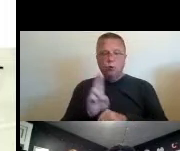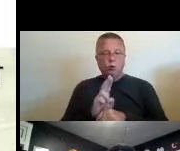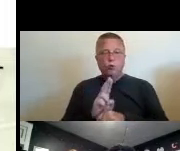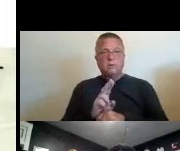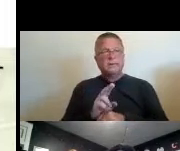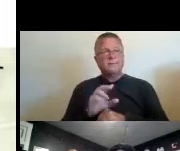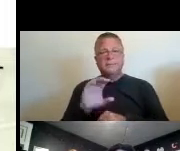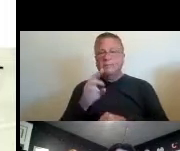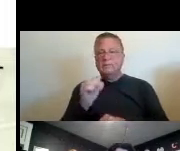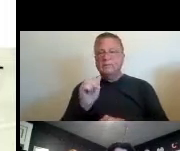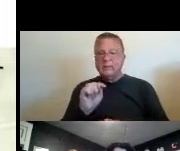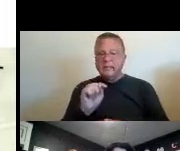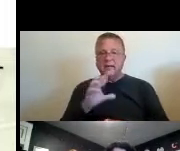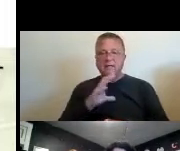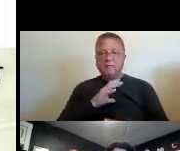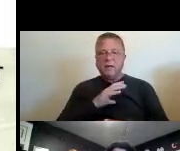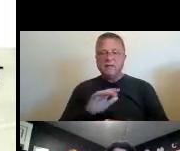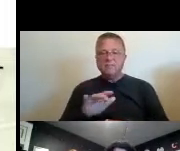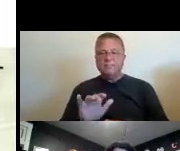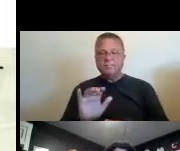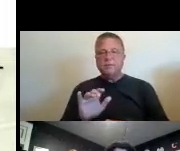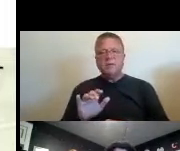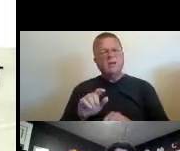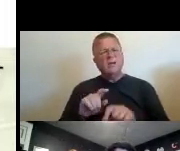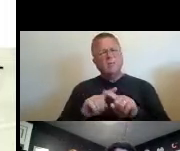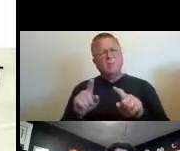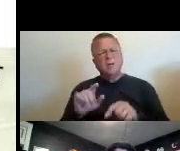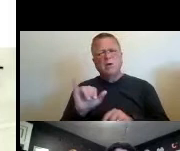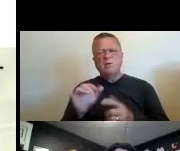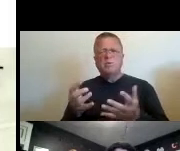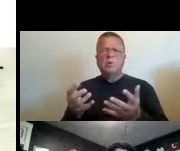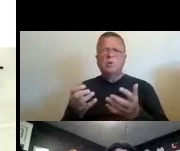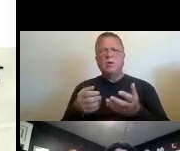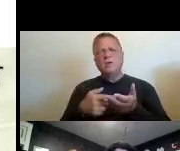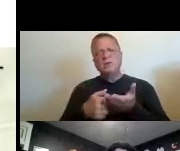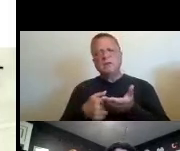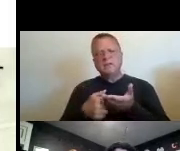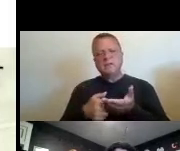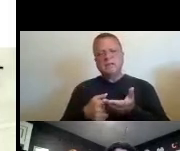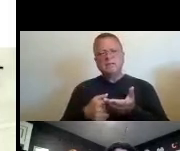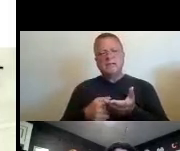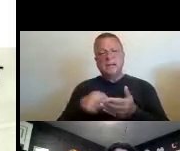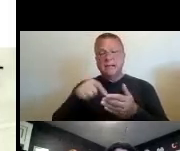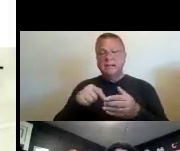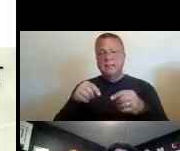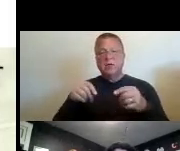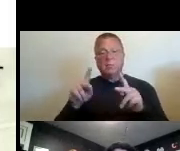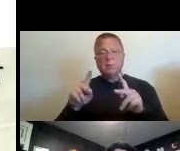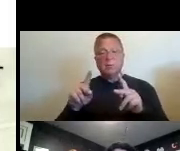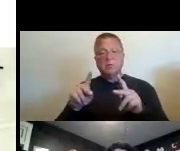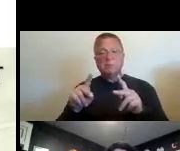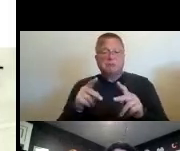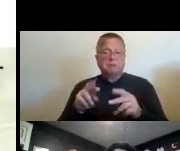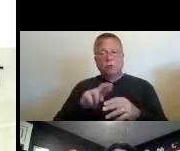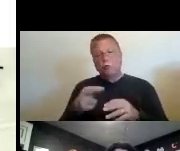the chat box if you want. But what we'd like to talk about is, this is an opportunity. There's resources,